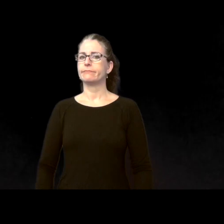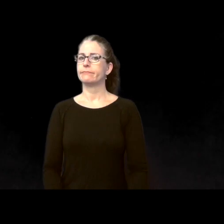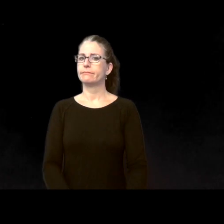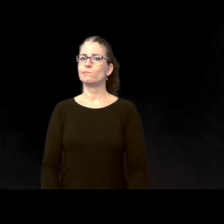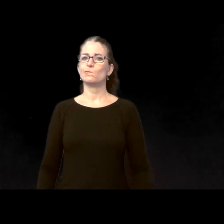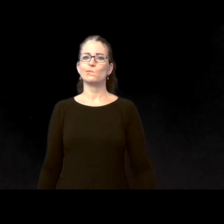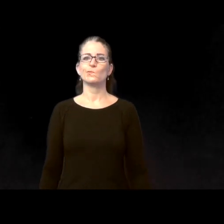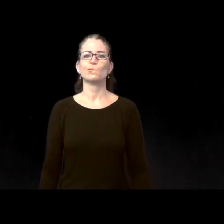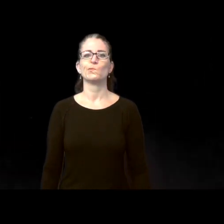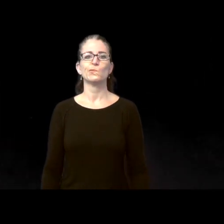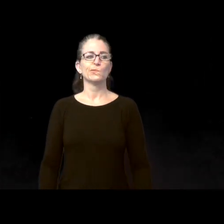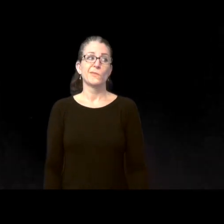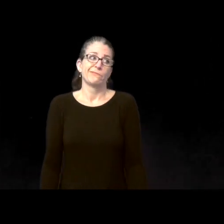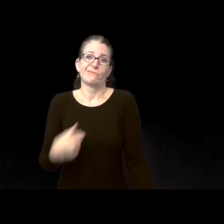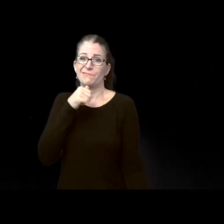me.